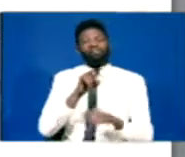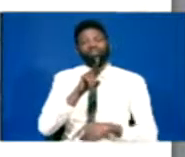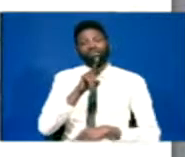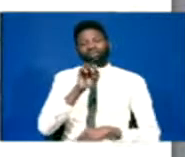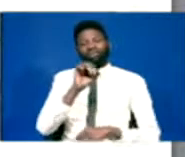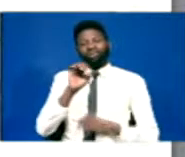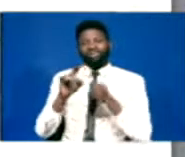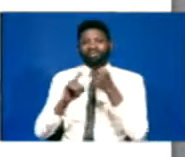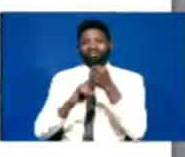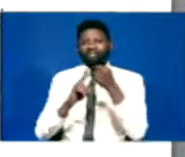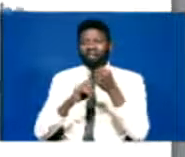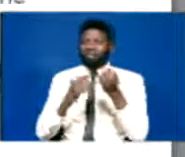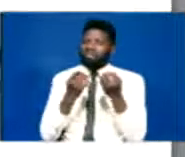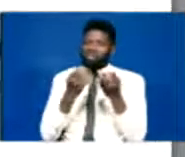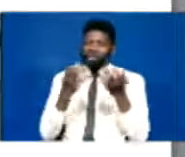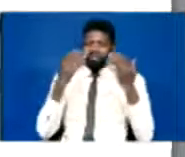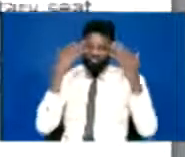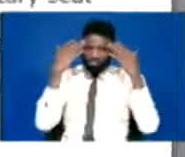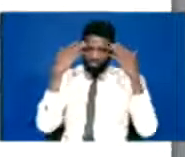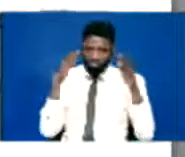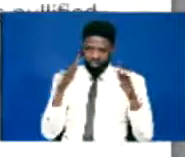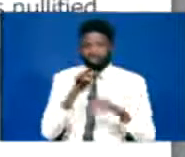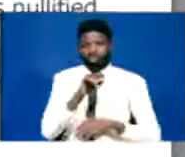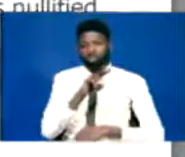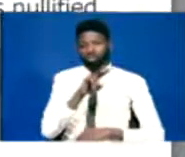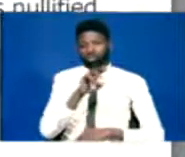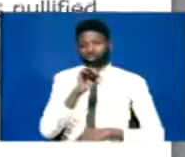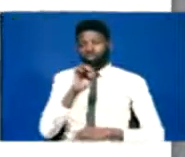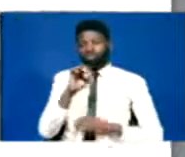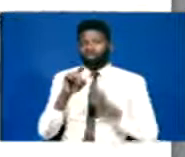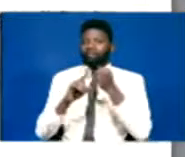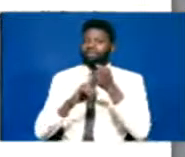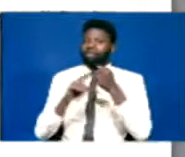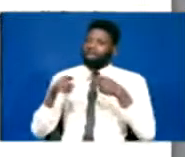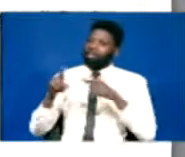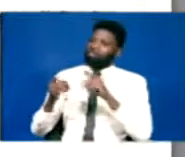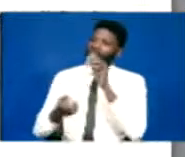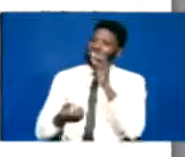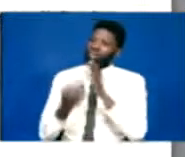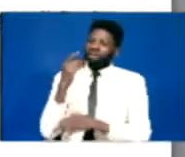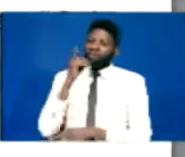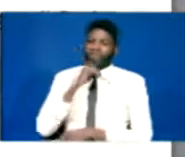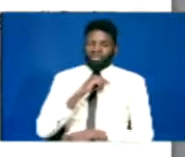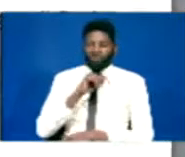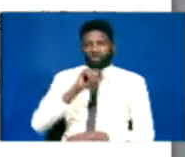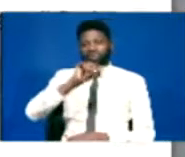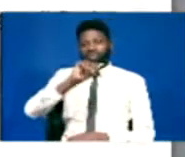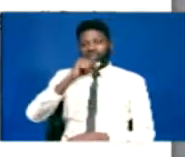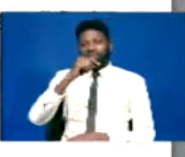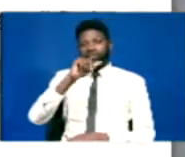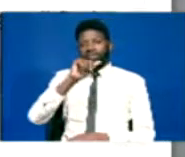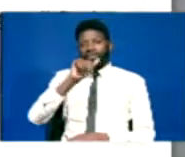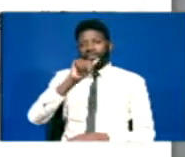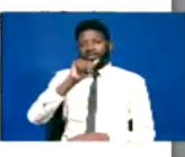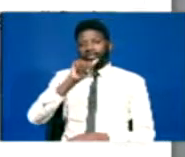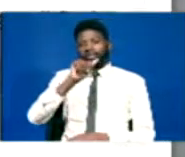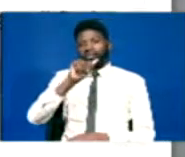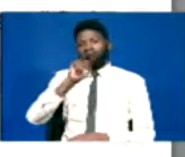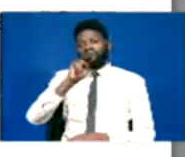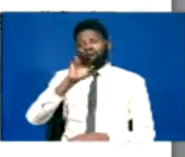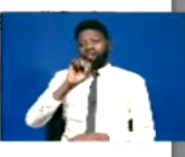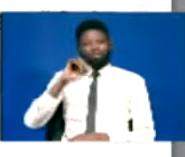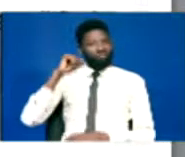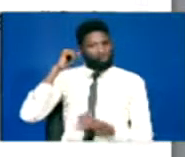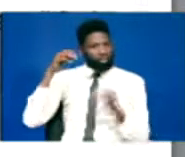actually know this, but in 2006 is when he formed the Agano Party. And this party has been active